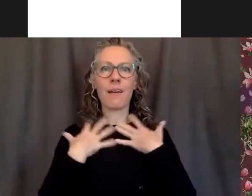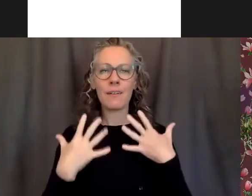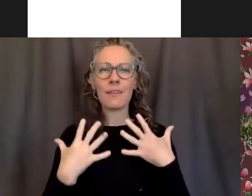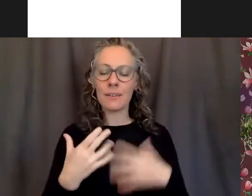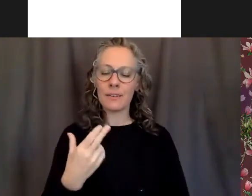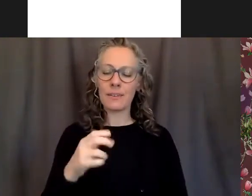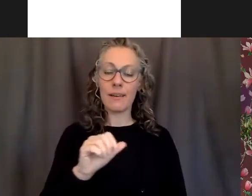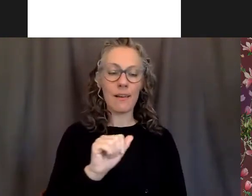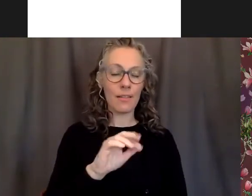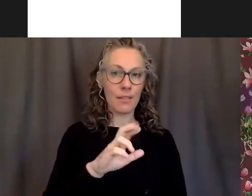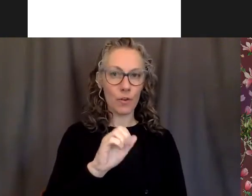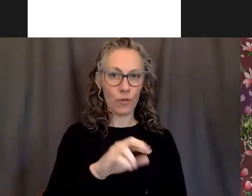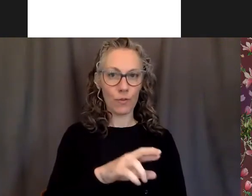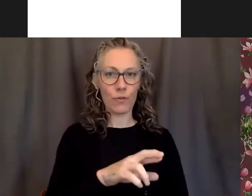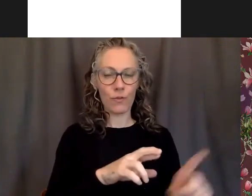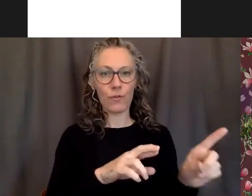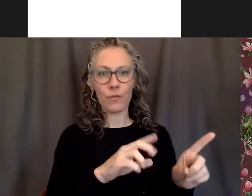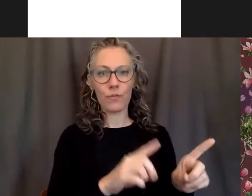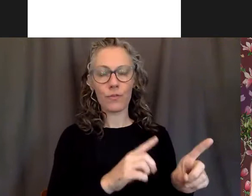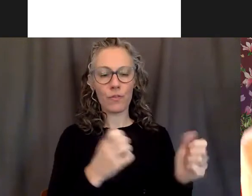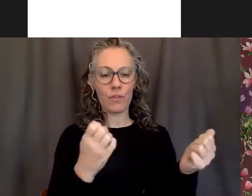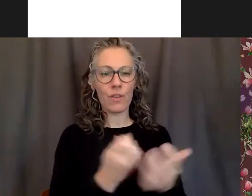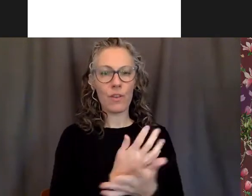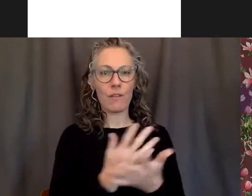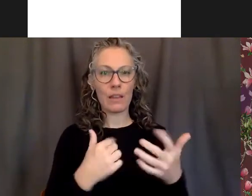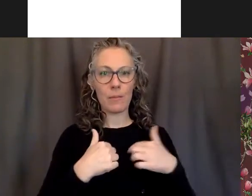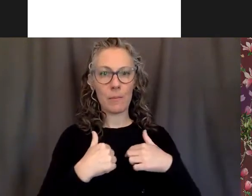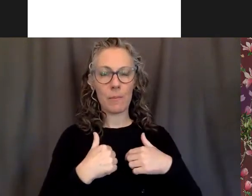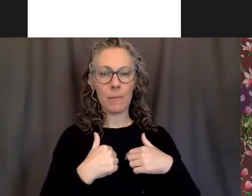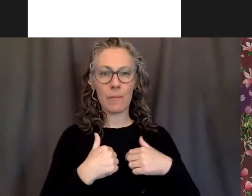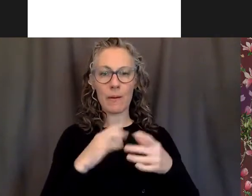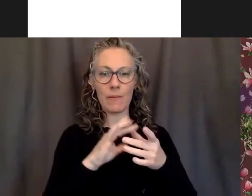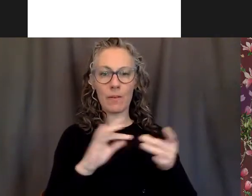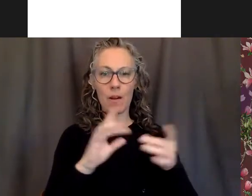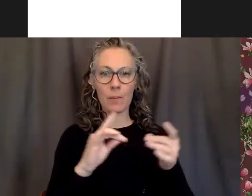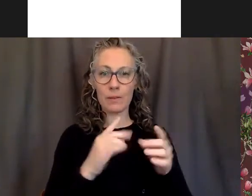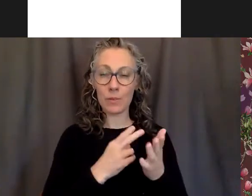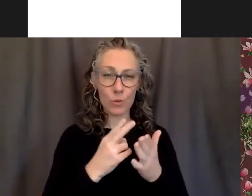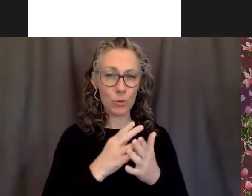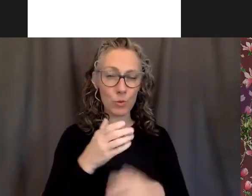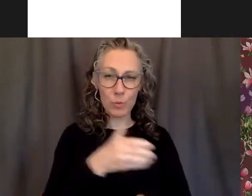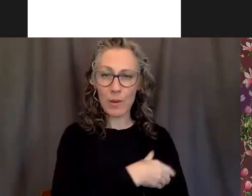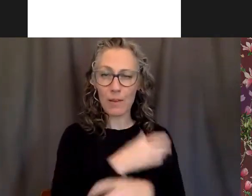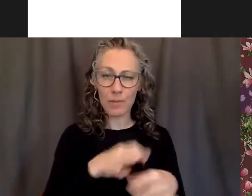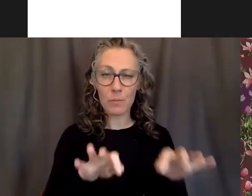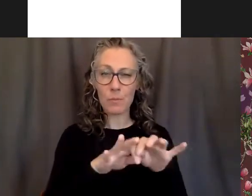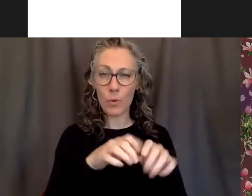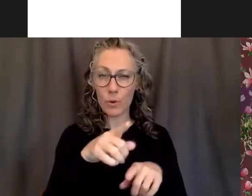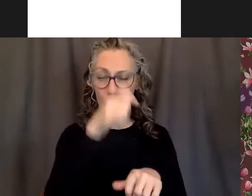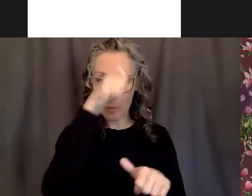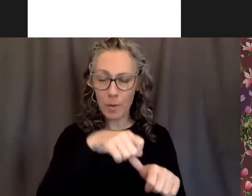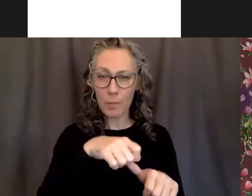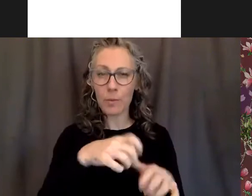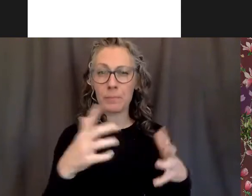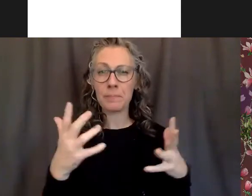Heather, in everything that I've said, what is also true and so powerful and important for you to remember is